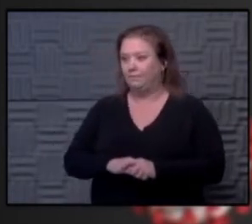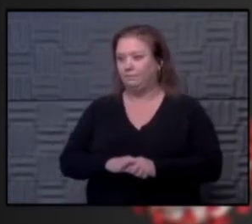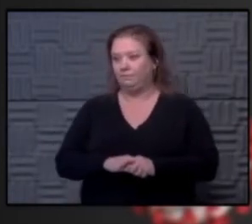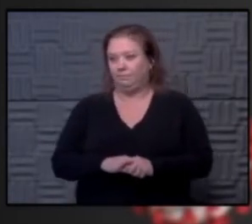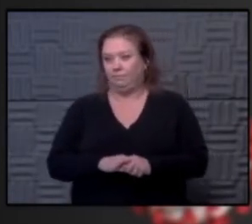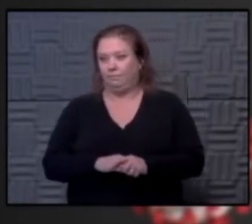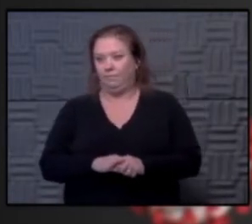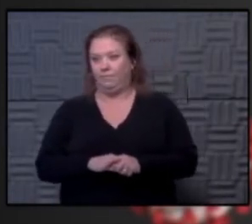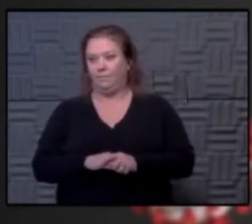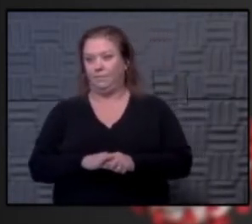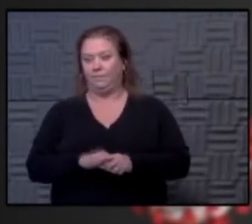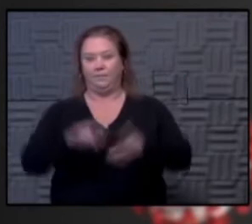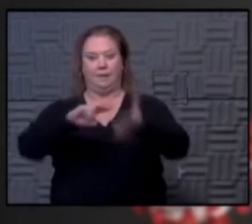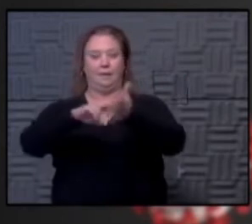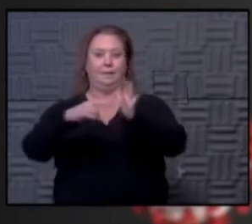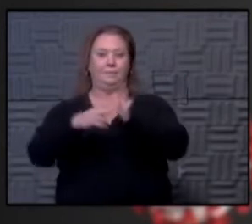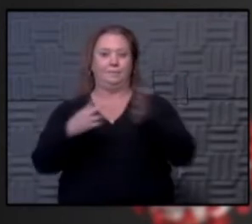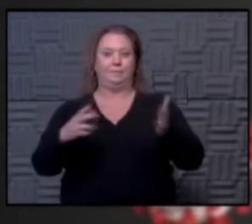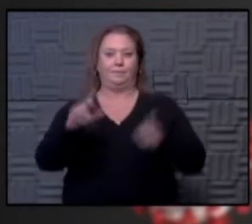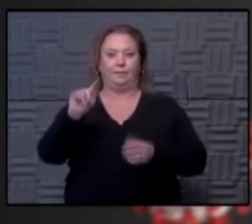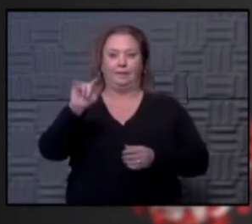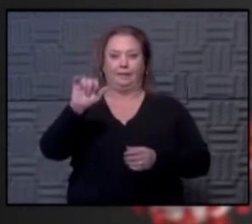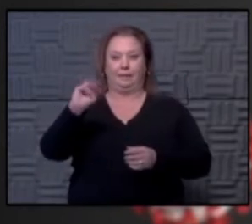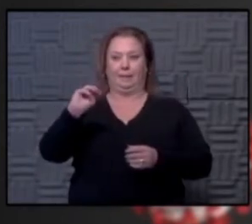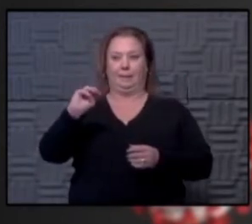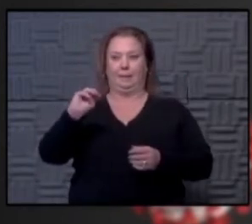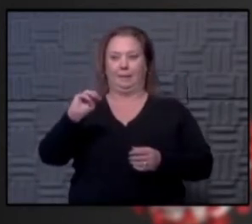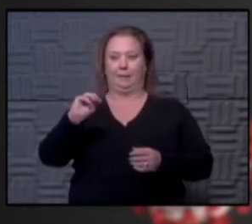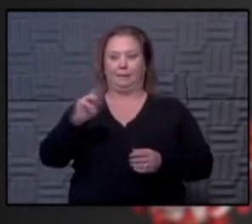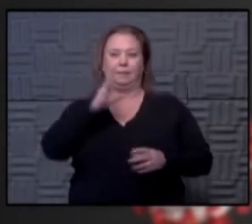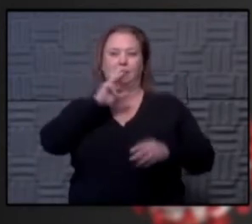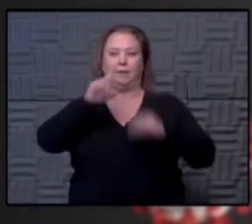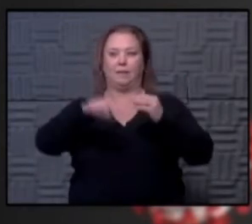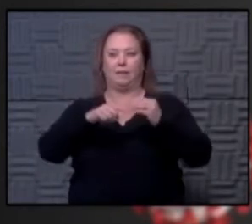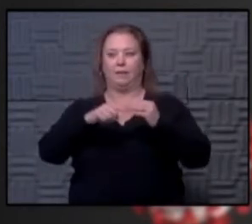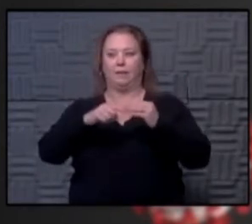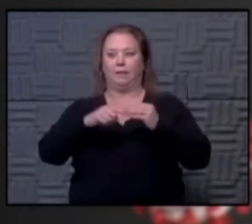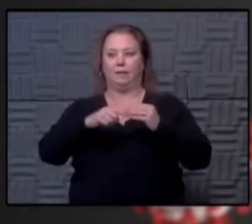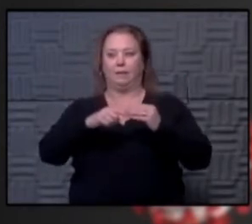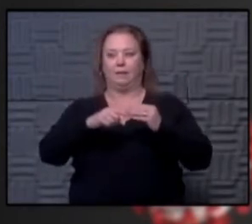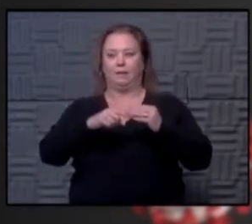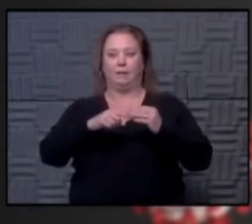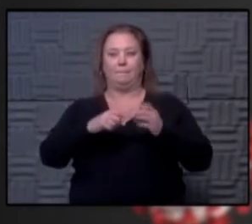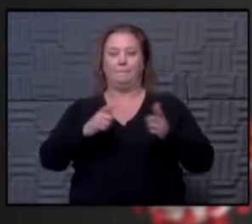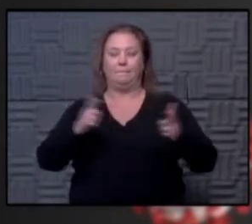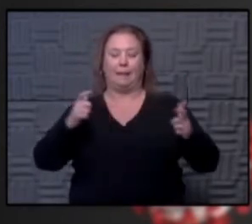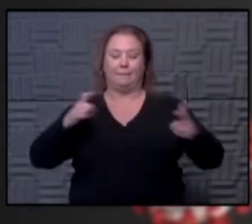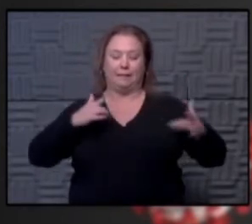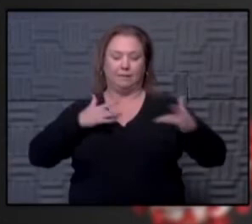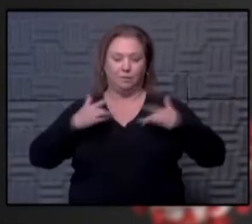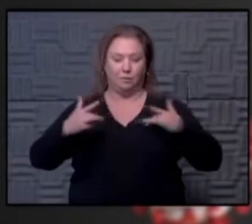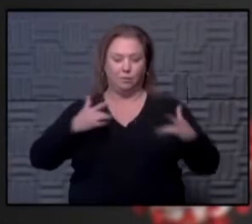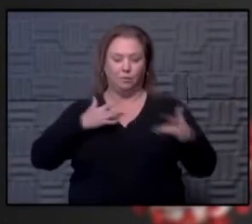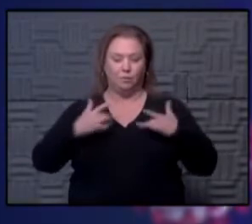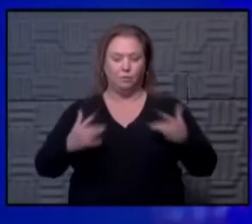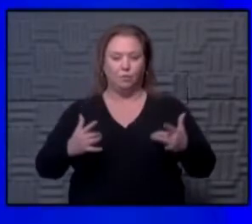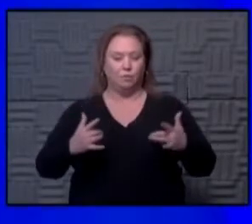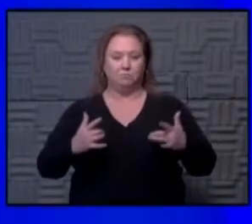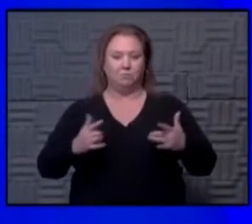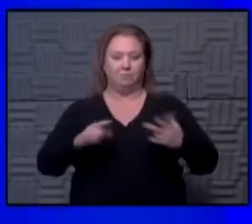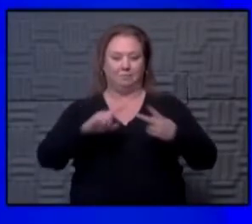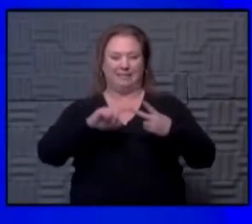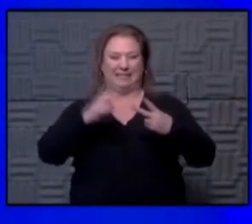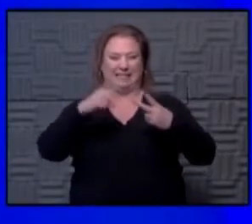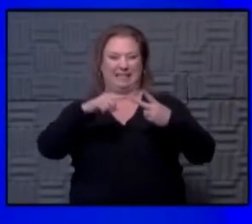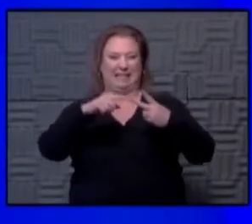Dana? Okay. I mean, I think Tim can probably speak to that a lot better than I can. One of my major concerns is that there won't be